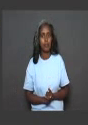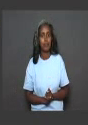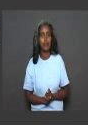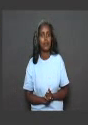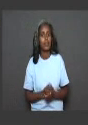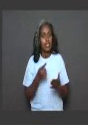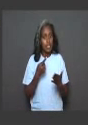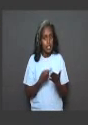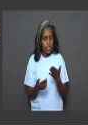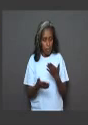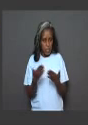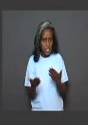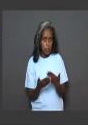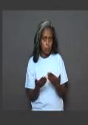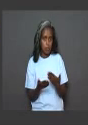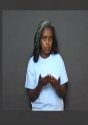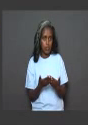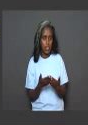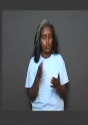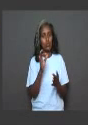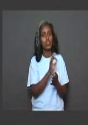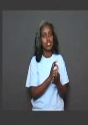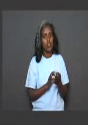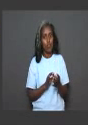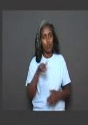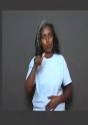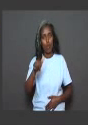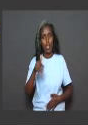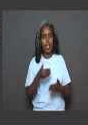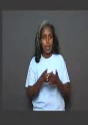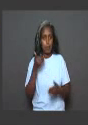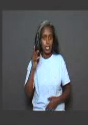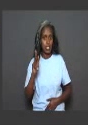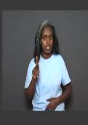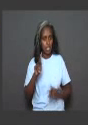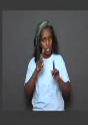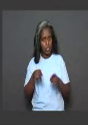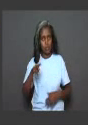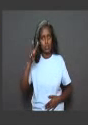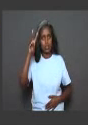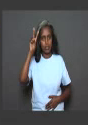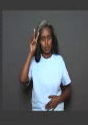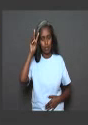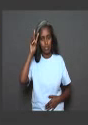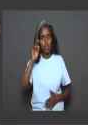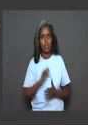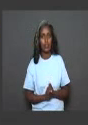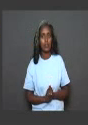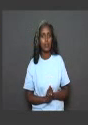This can be simplified to the form y minus k